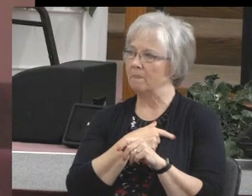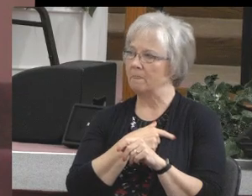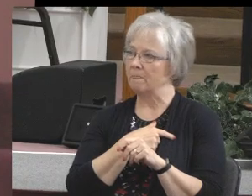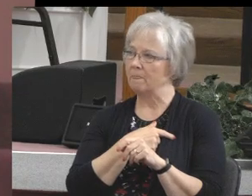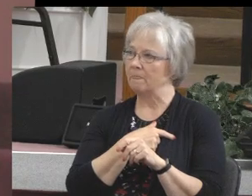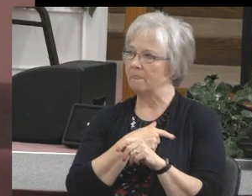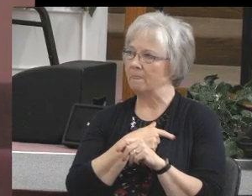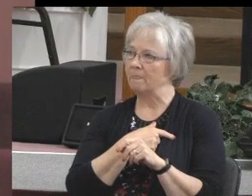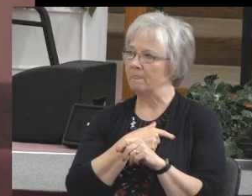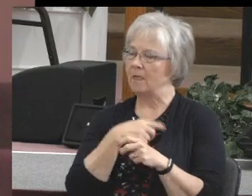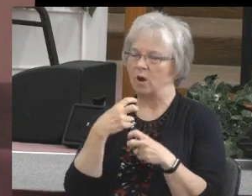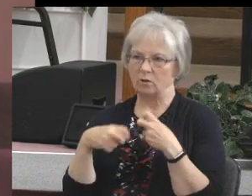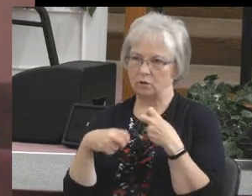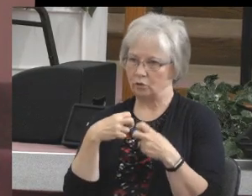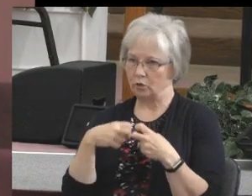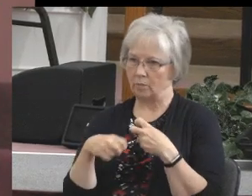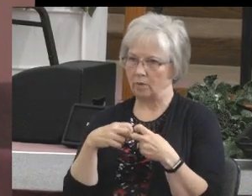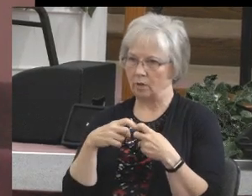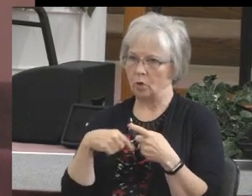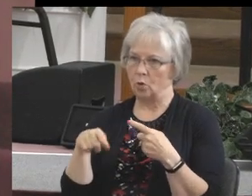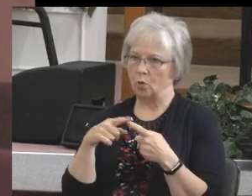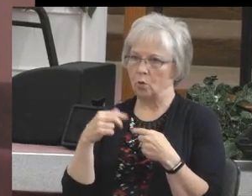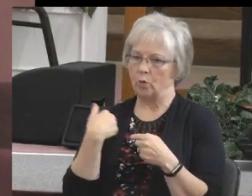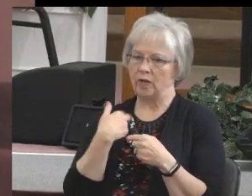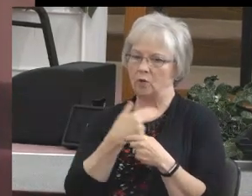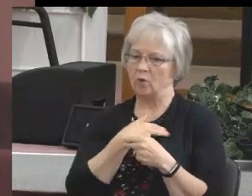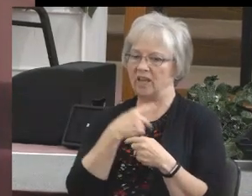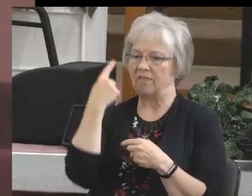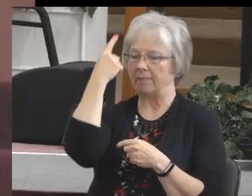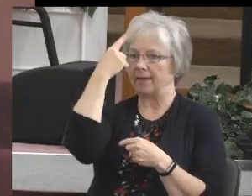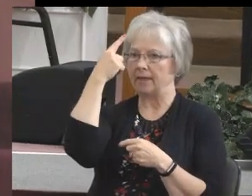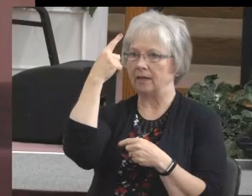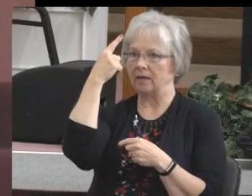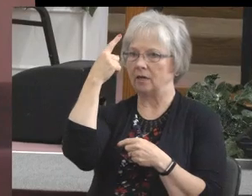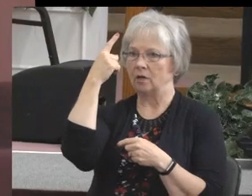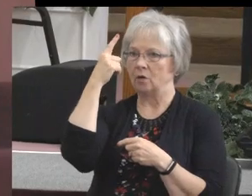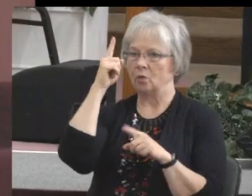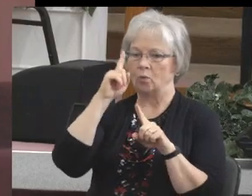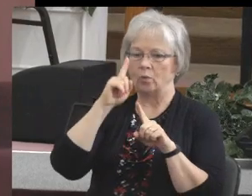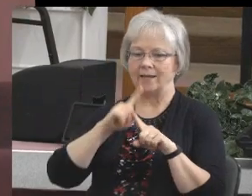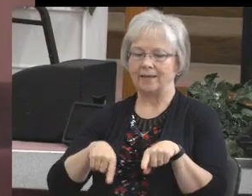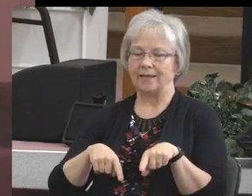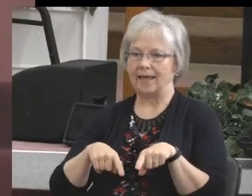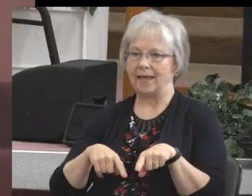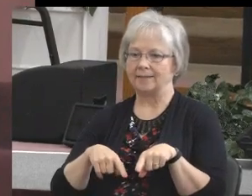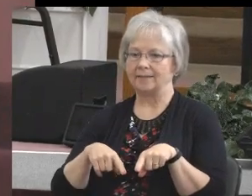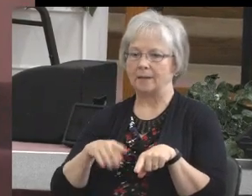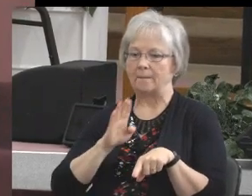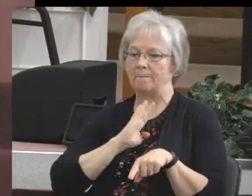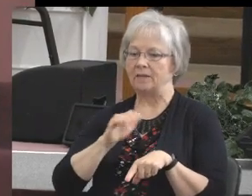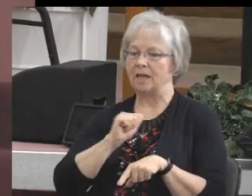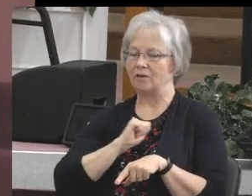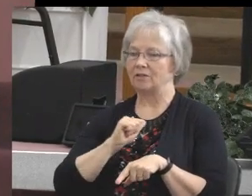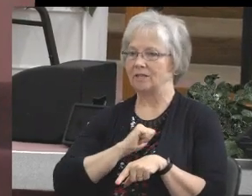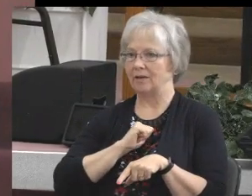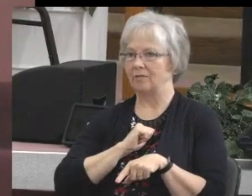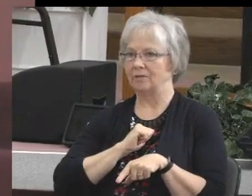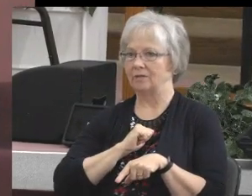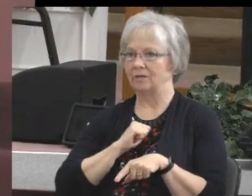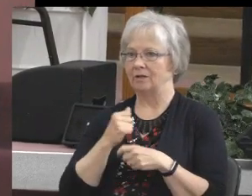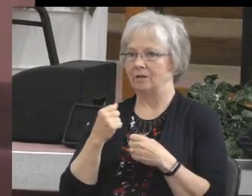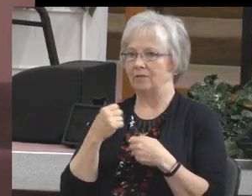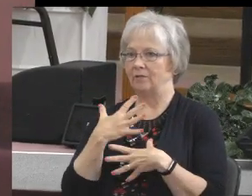When we think we cannot own our own identity for fear of offending someone who doesn't agree with us.